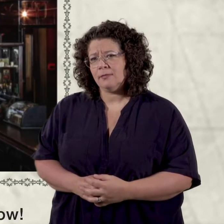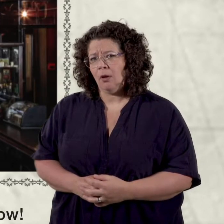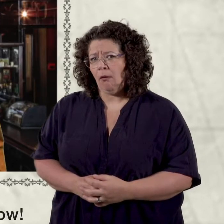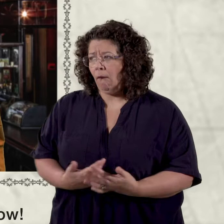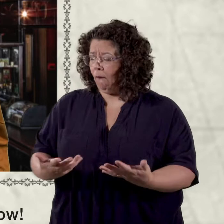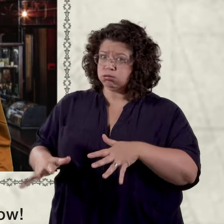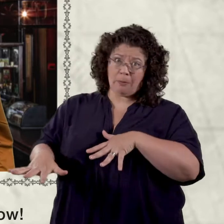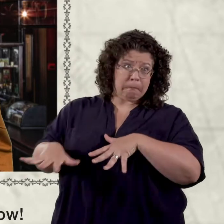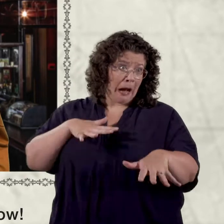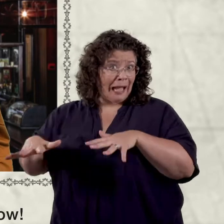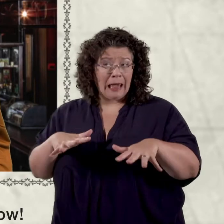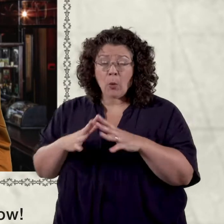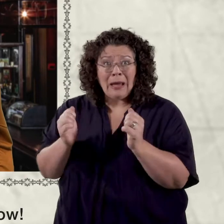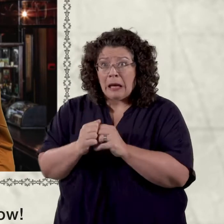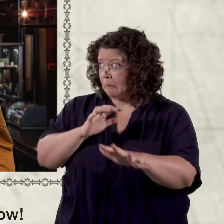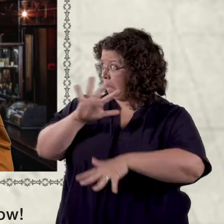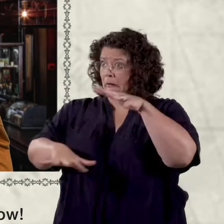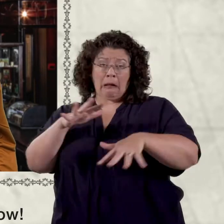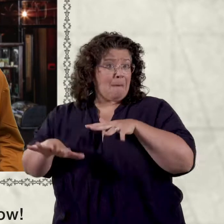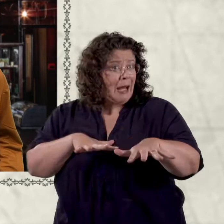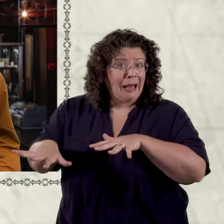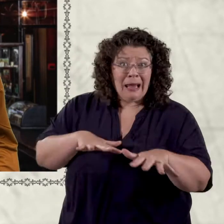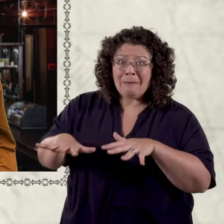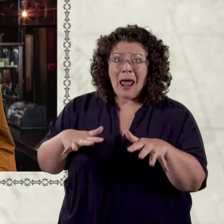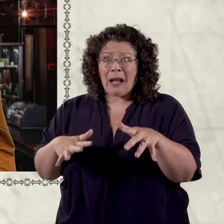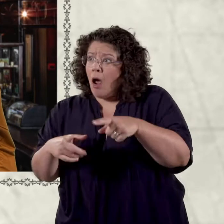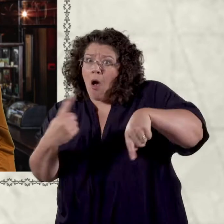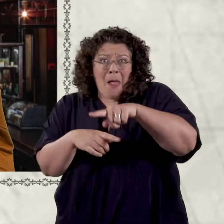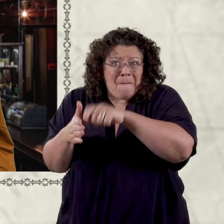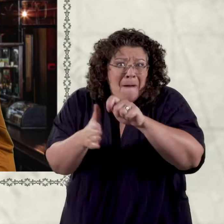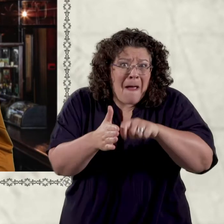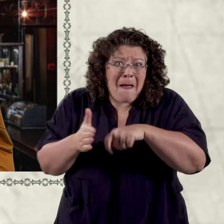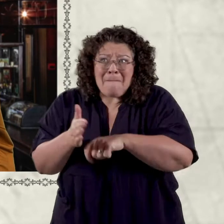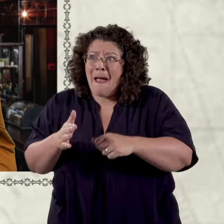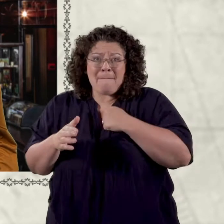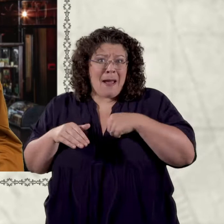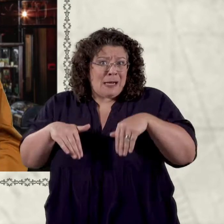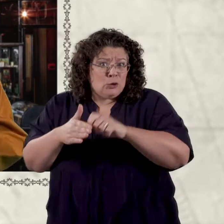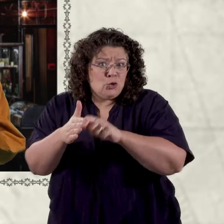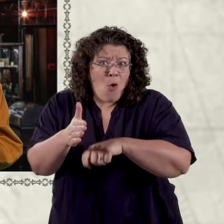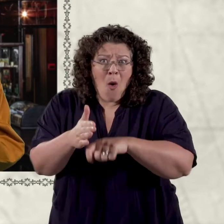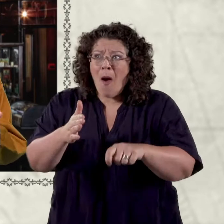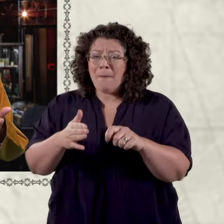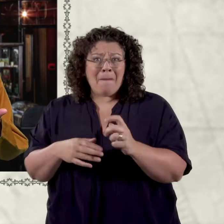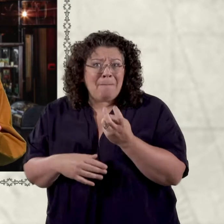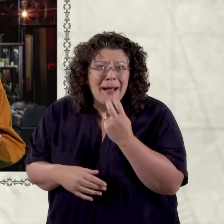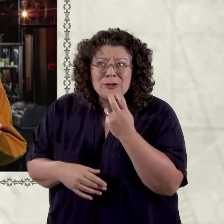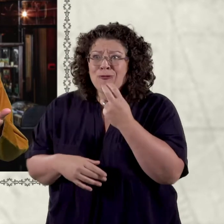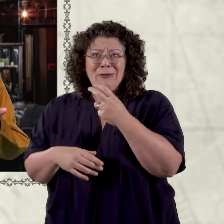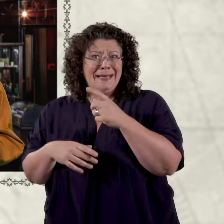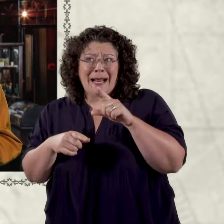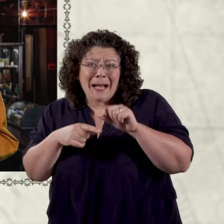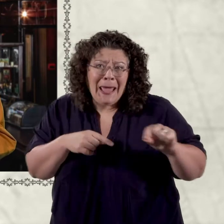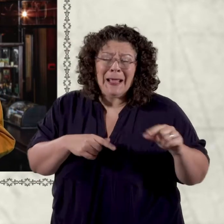Well, there was a panic that weekend now. People were buying all sorts of things in my shop now. Batteries,